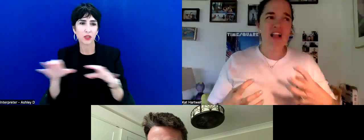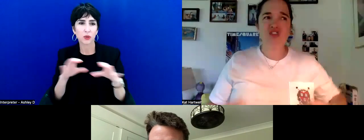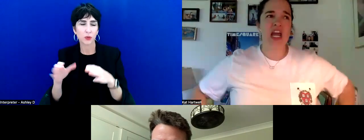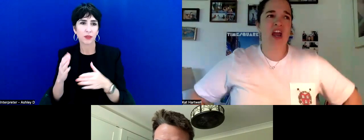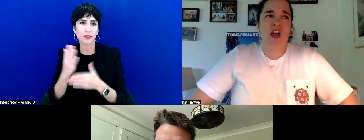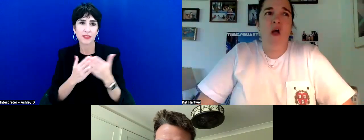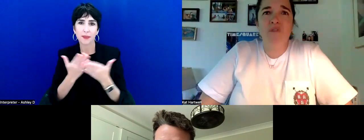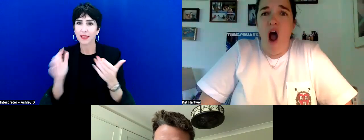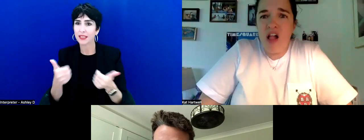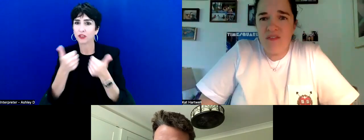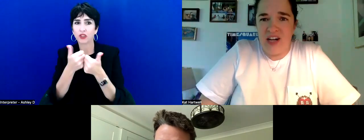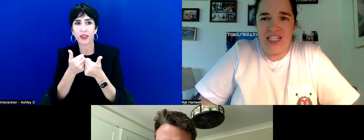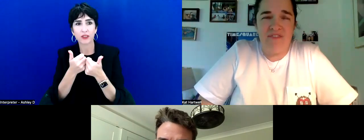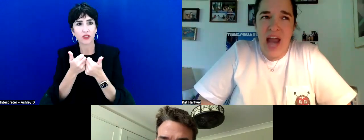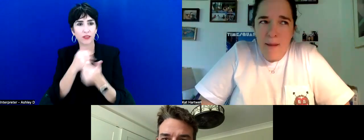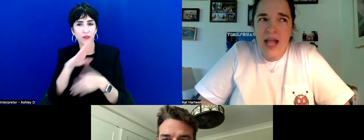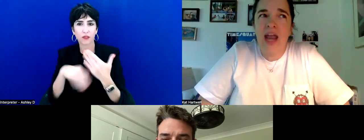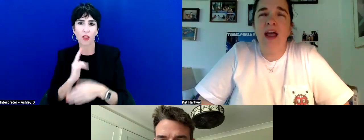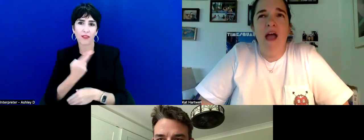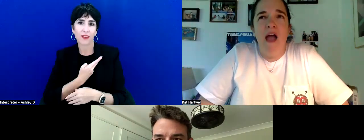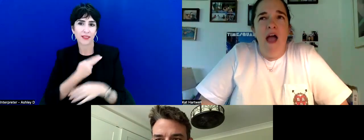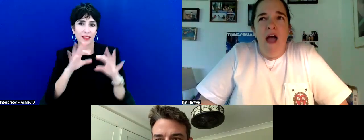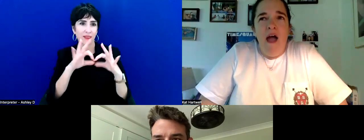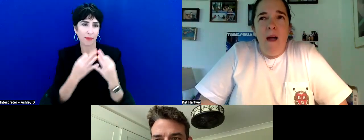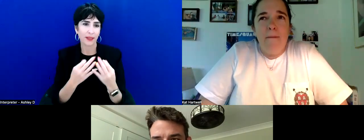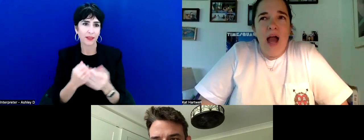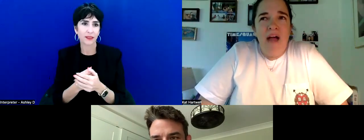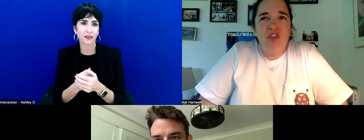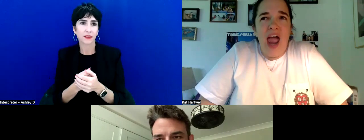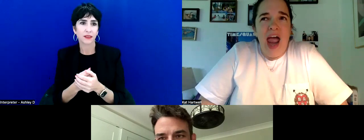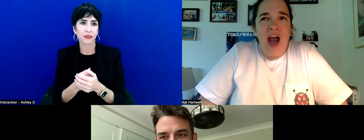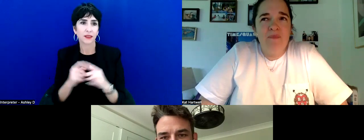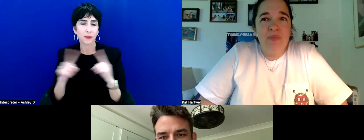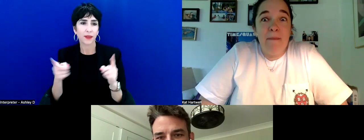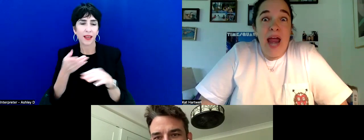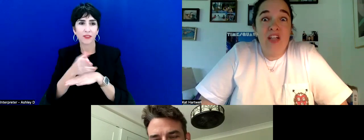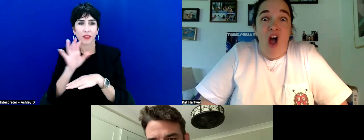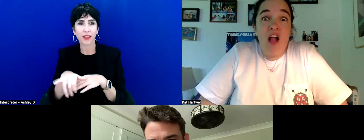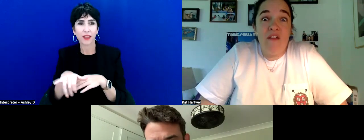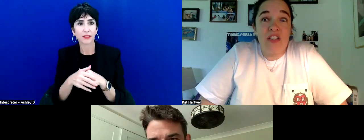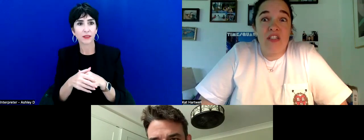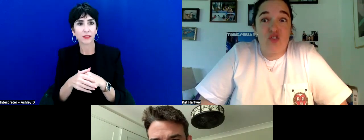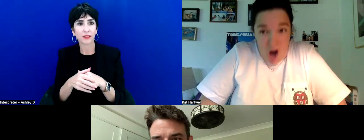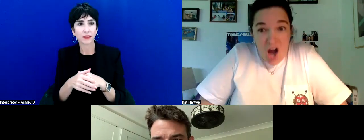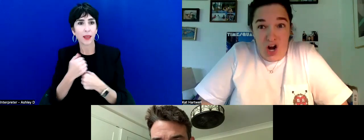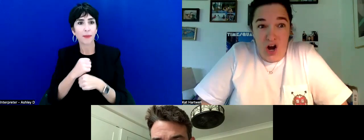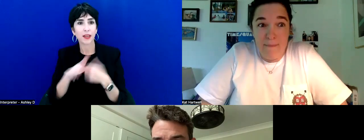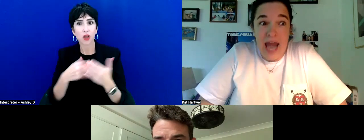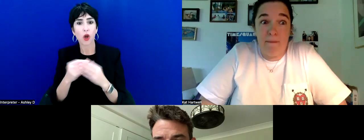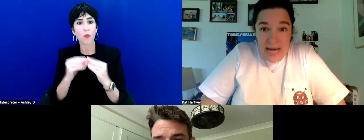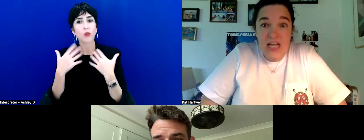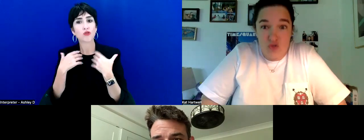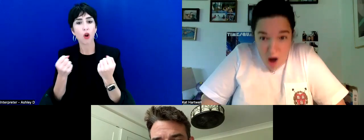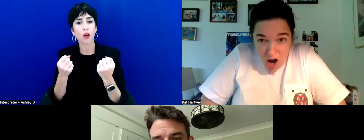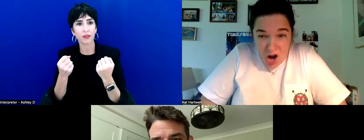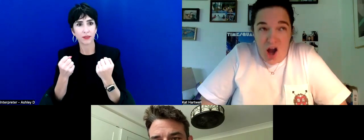there's challenging for all of us, the family. But after that, it made us all of us stronger,